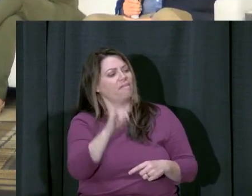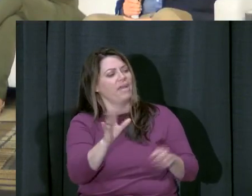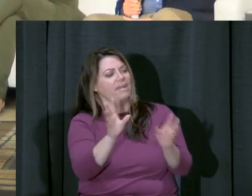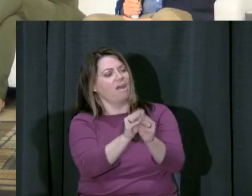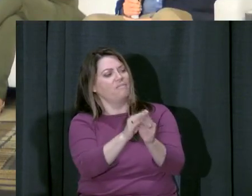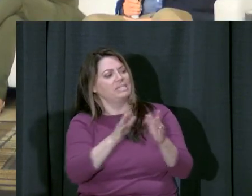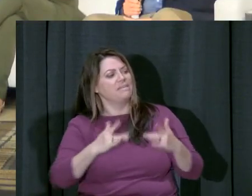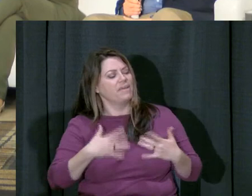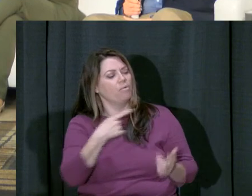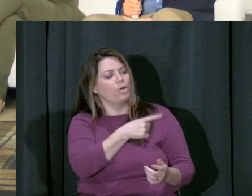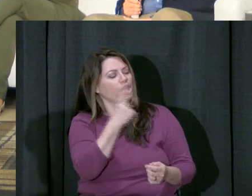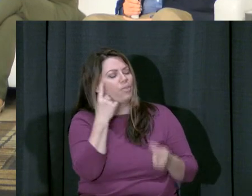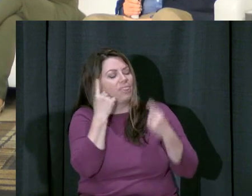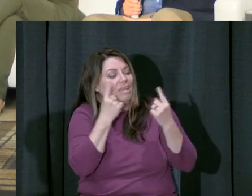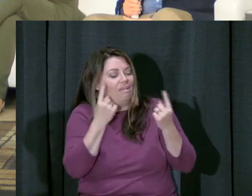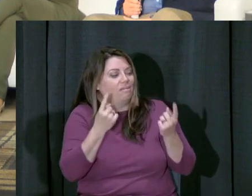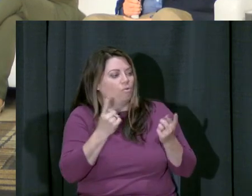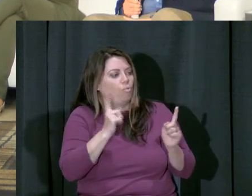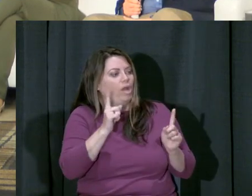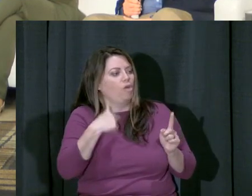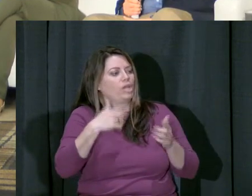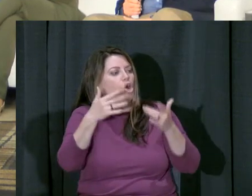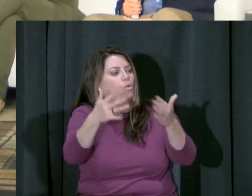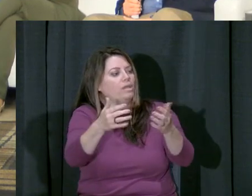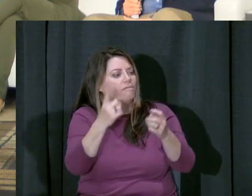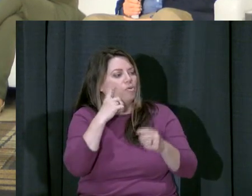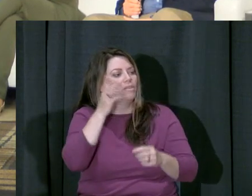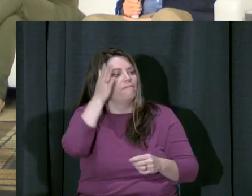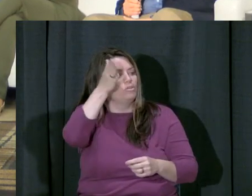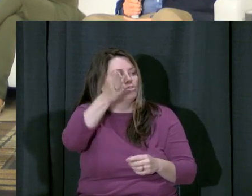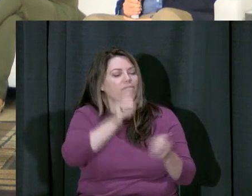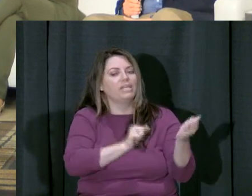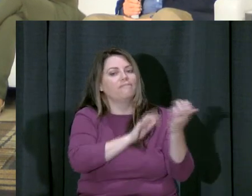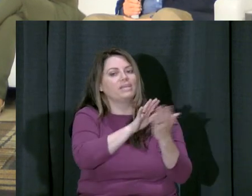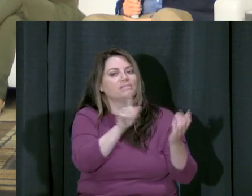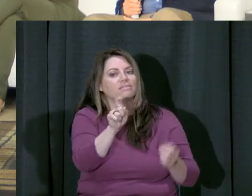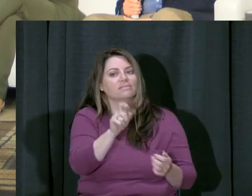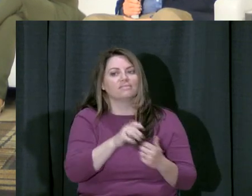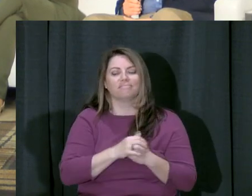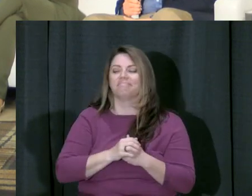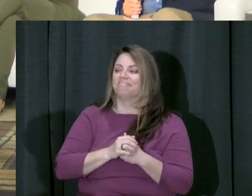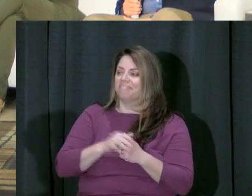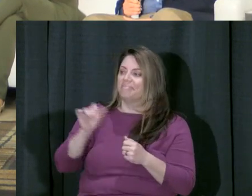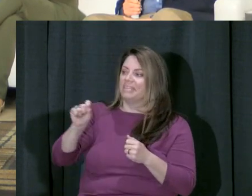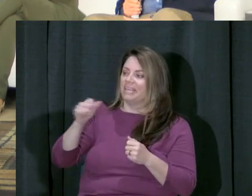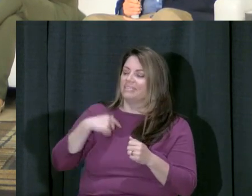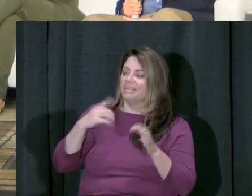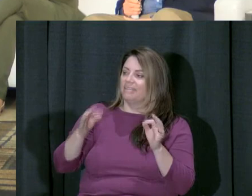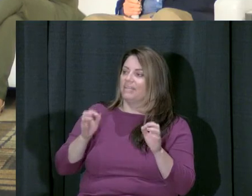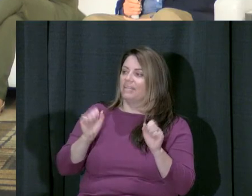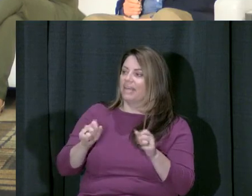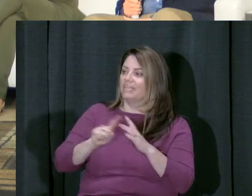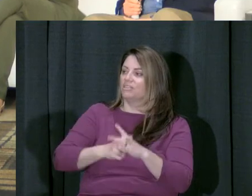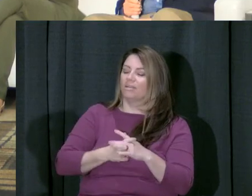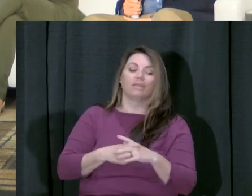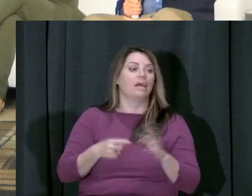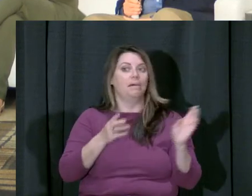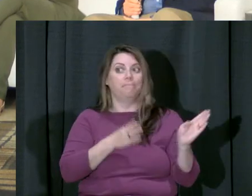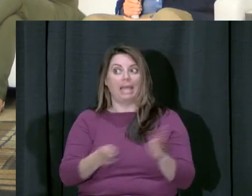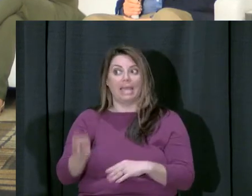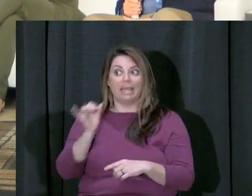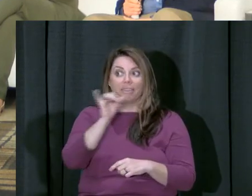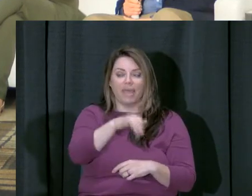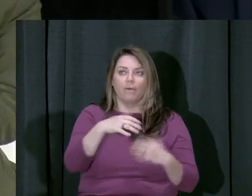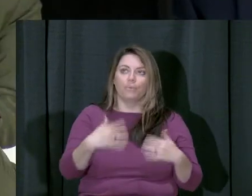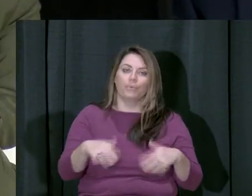and where are we going with the future of interfaces from your perspective? Yeah, definitely, I can get started. So planning that was definitely a